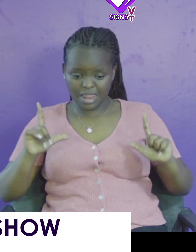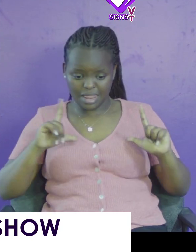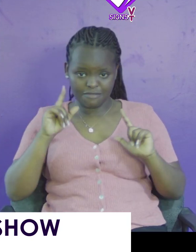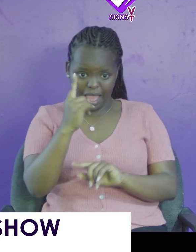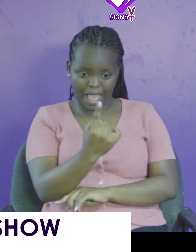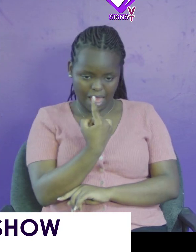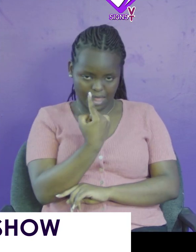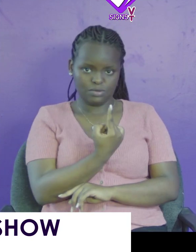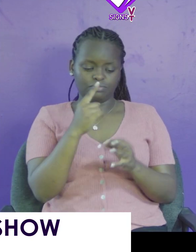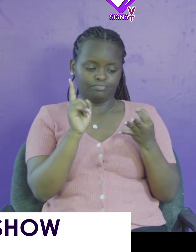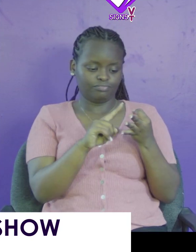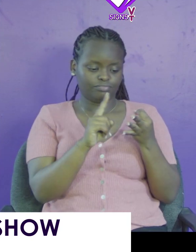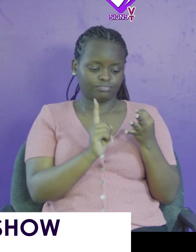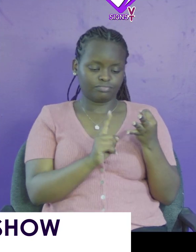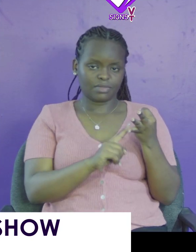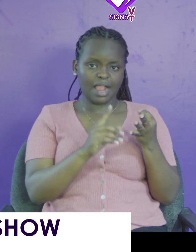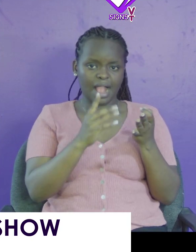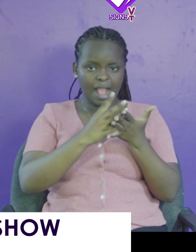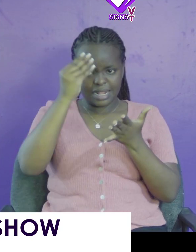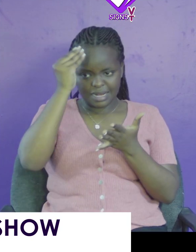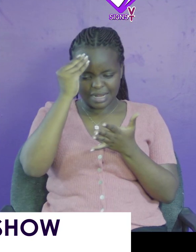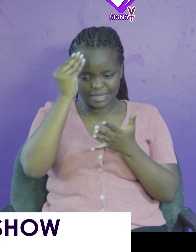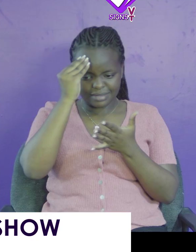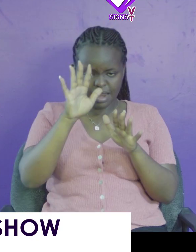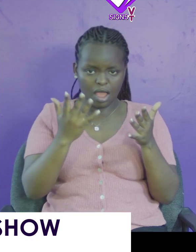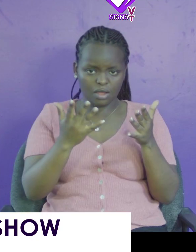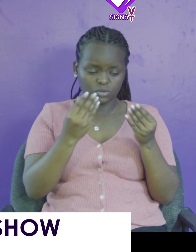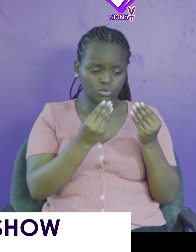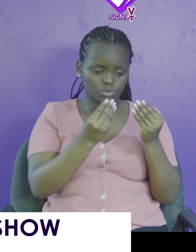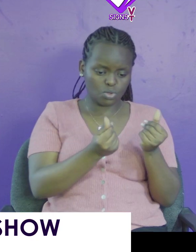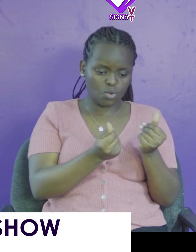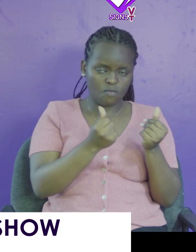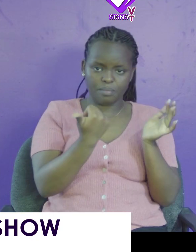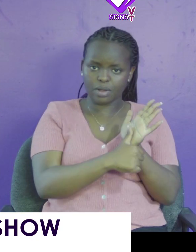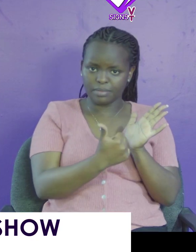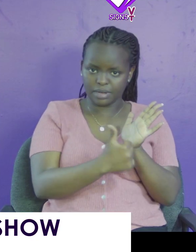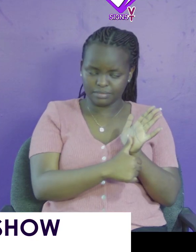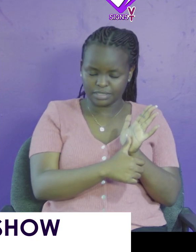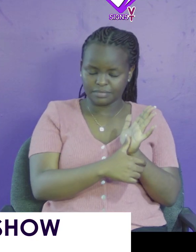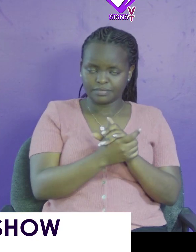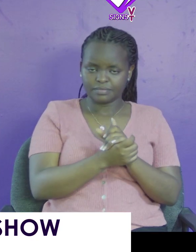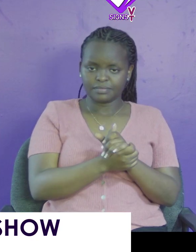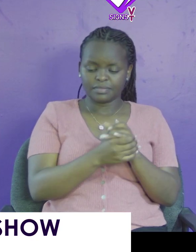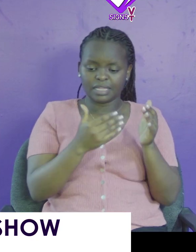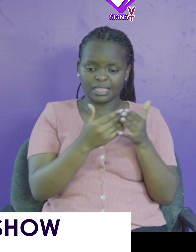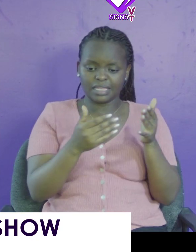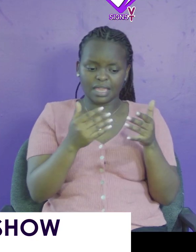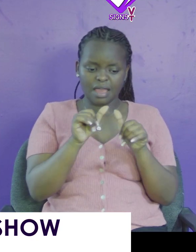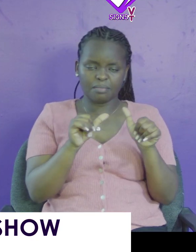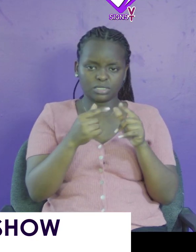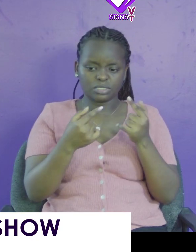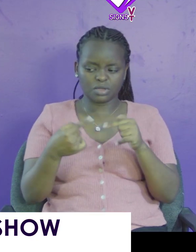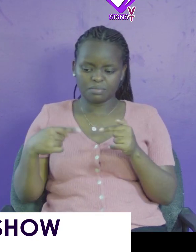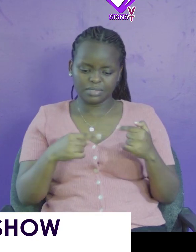3, learn on how to solve to be a problem solver. that thing of competing. Yes.